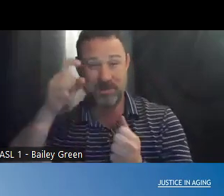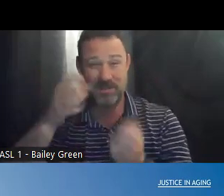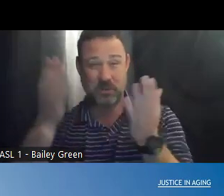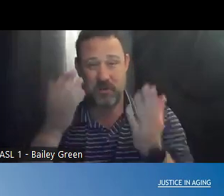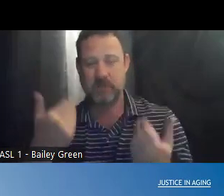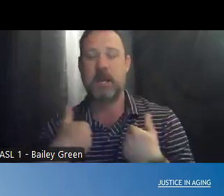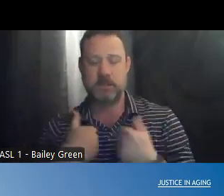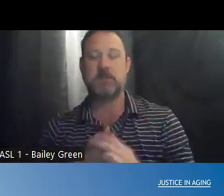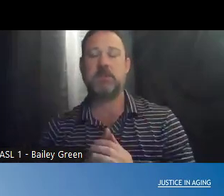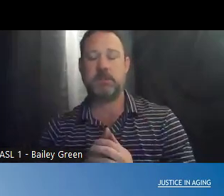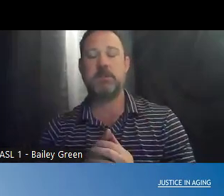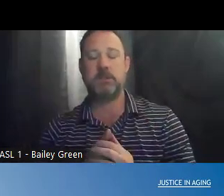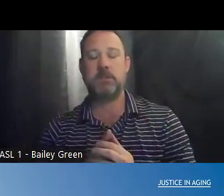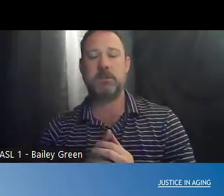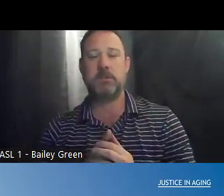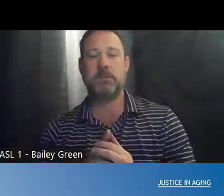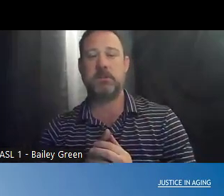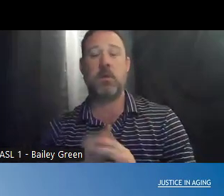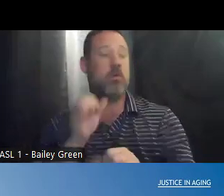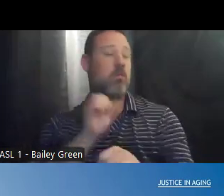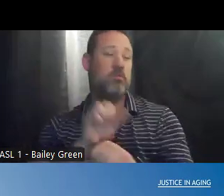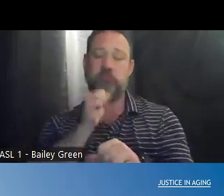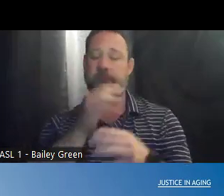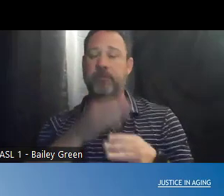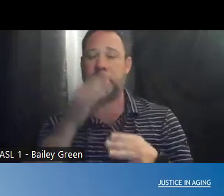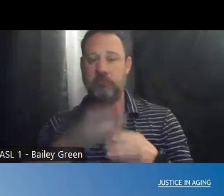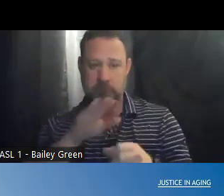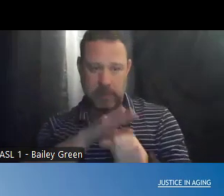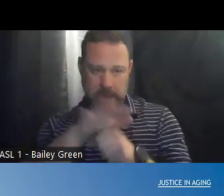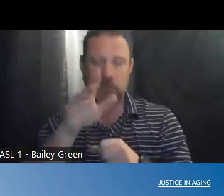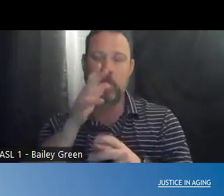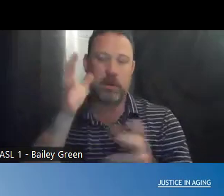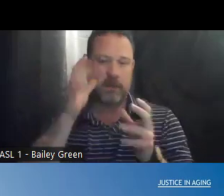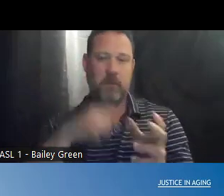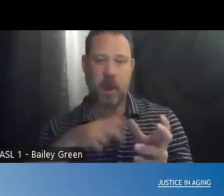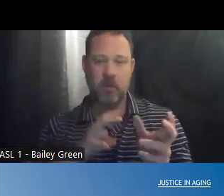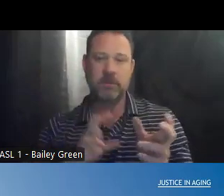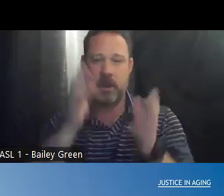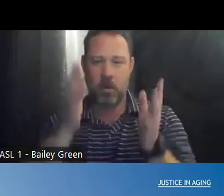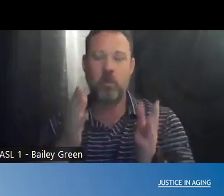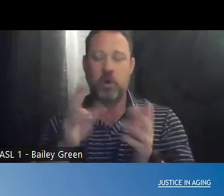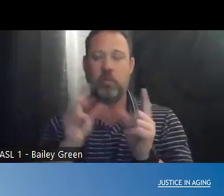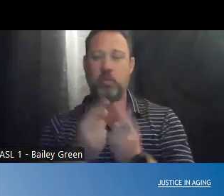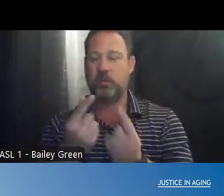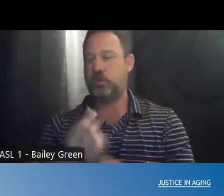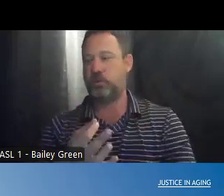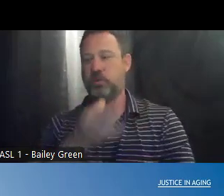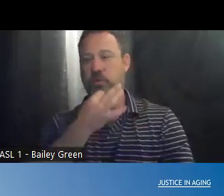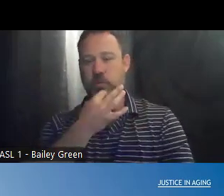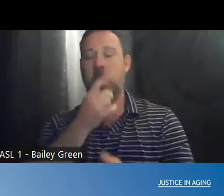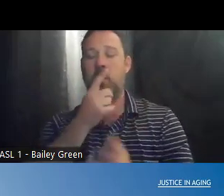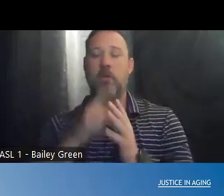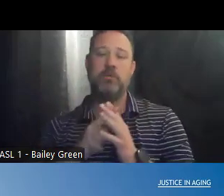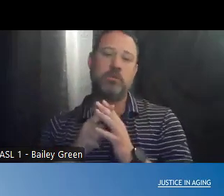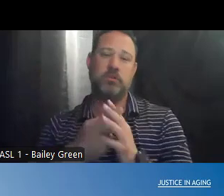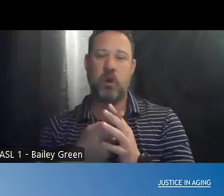has them. The work isn't done yet. There's plenty more to do, as you'll hear from our stakeholder groups soon. But I wanted to at least start us off